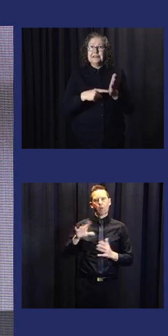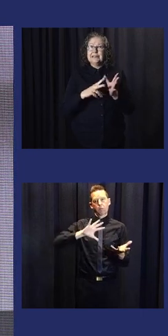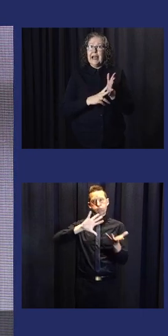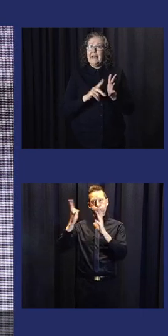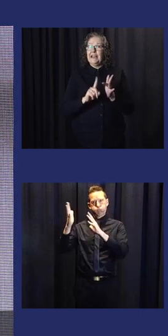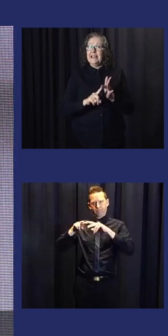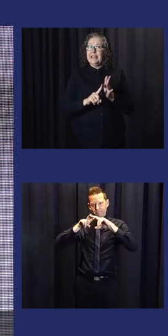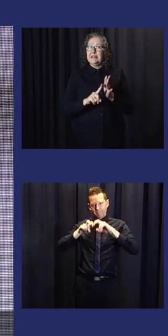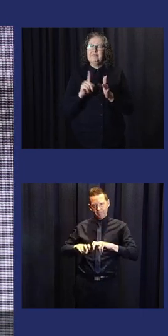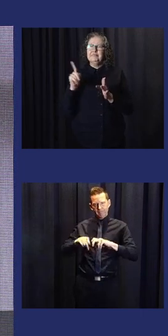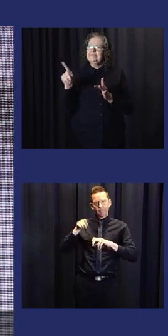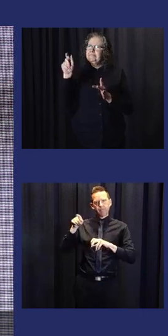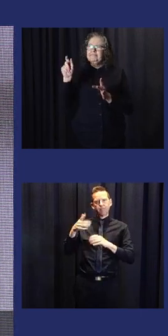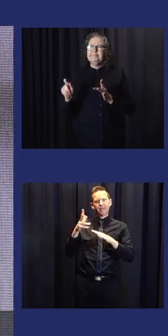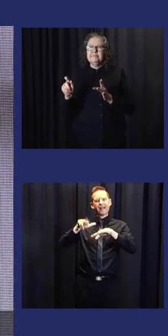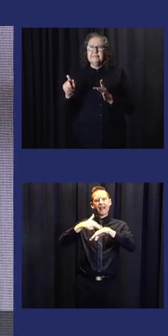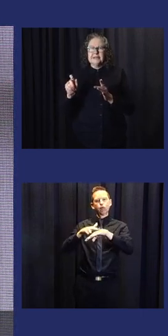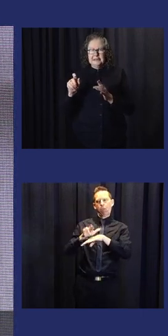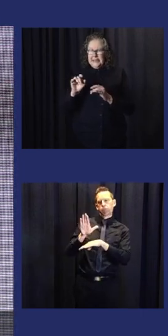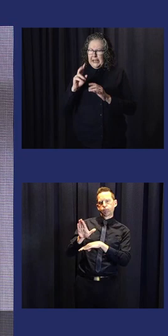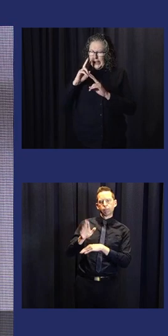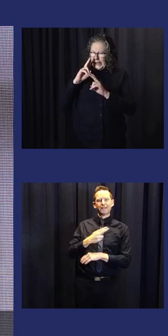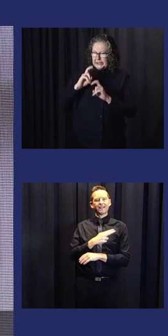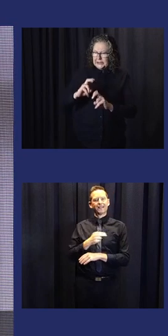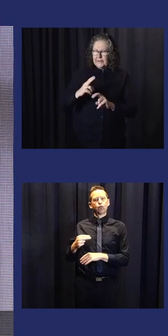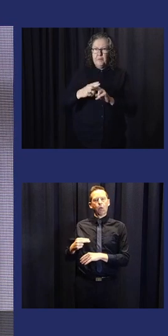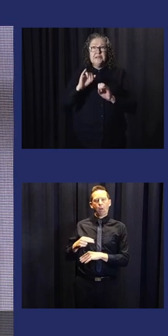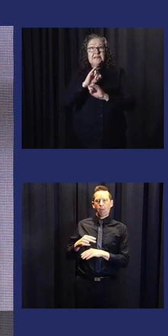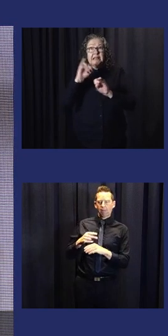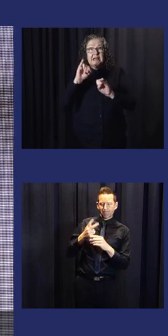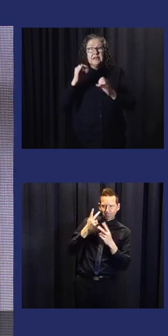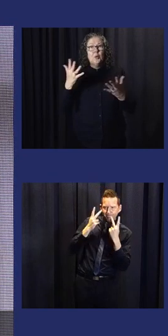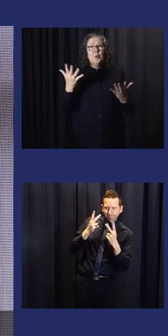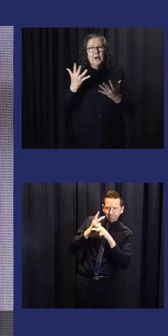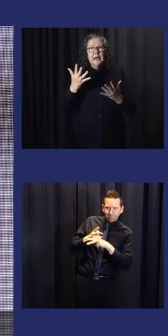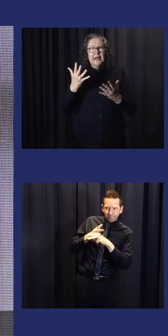is Disaster Analyst at the National Disaster Management Authority of Indonesia.